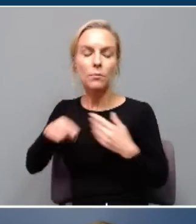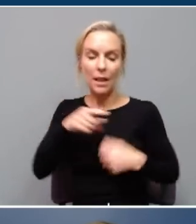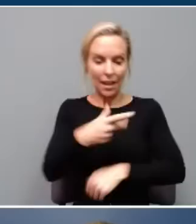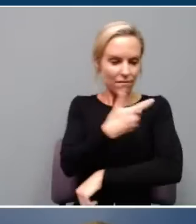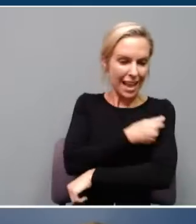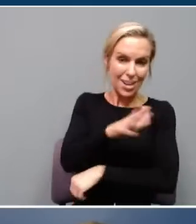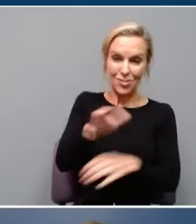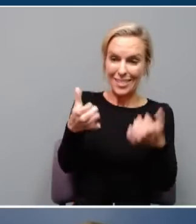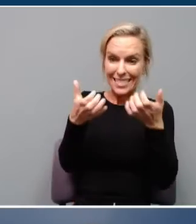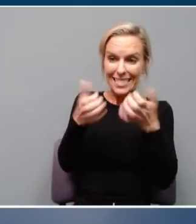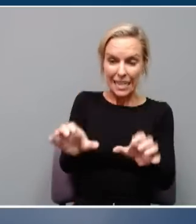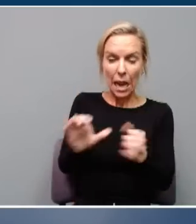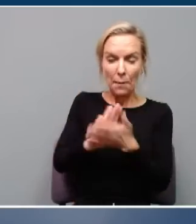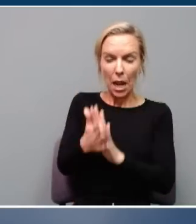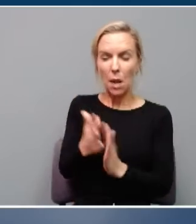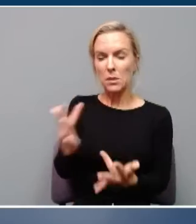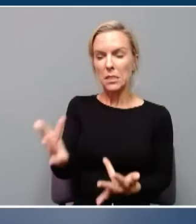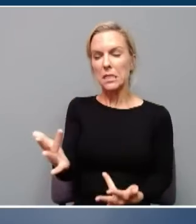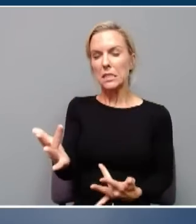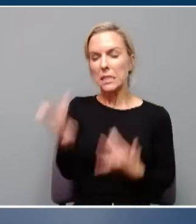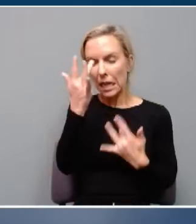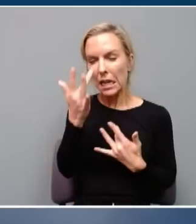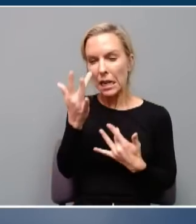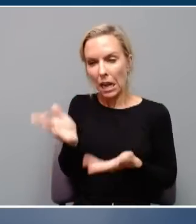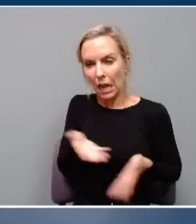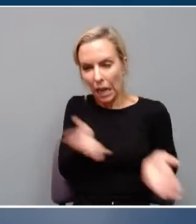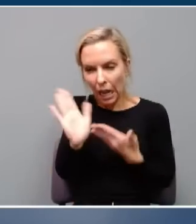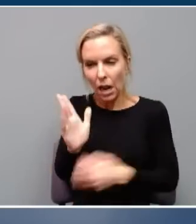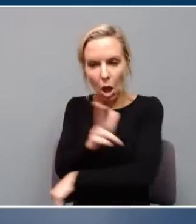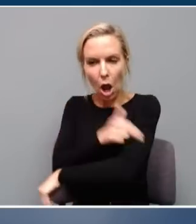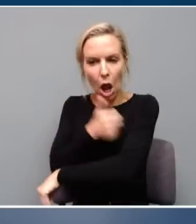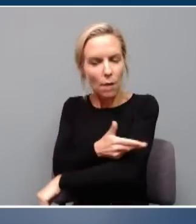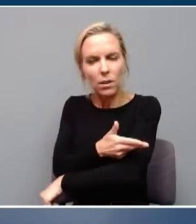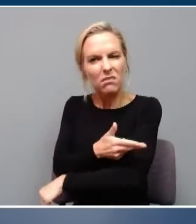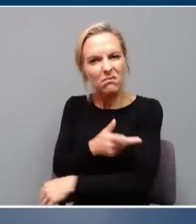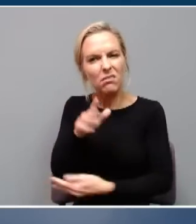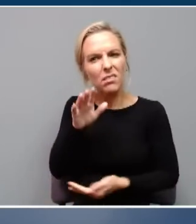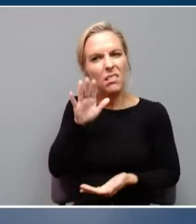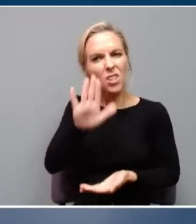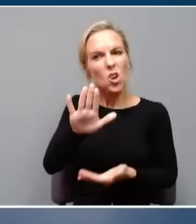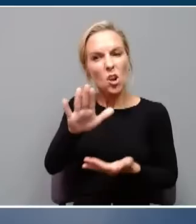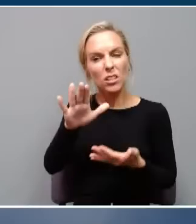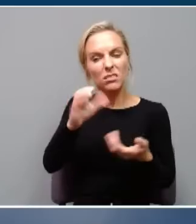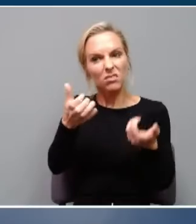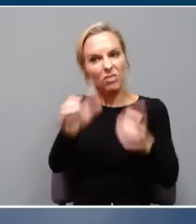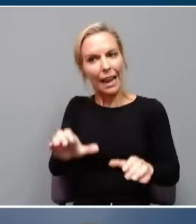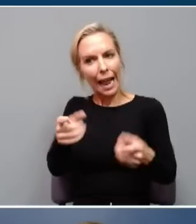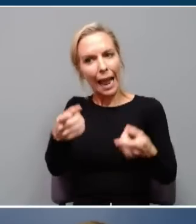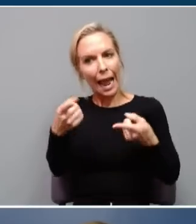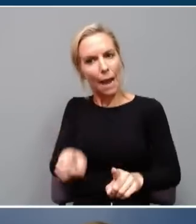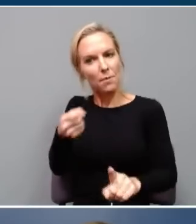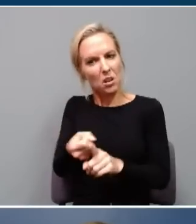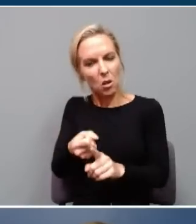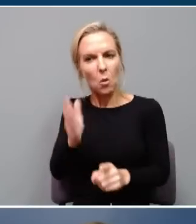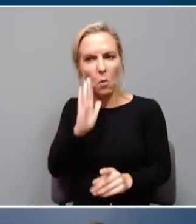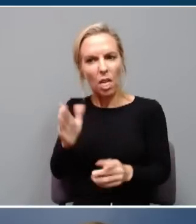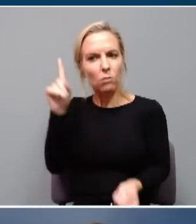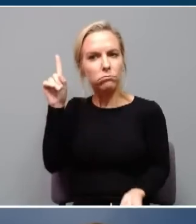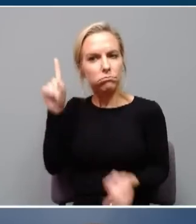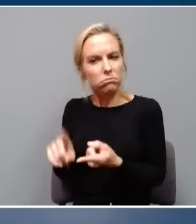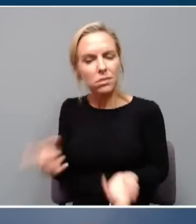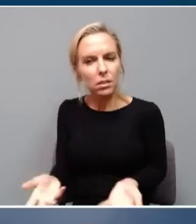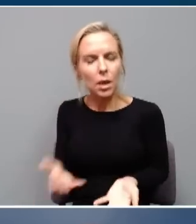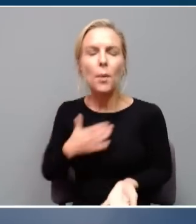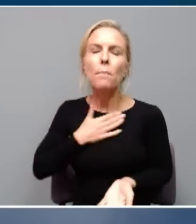of getting so sick you have to go to the hospital are really low in the midst of this pandemic. So please, for